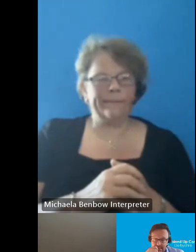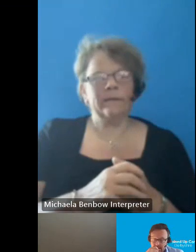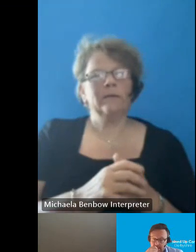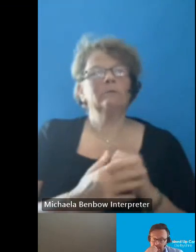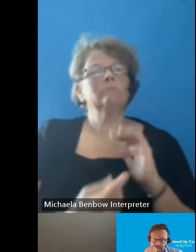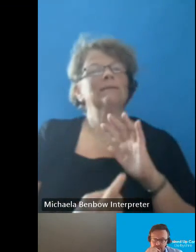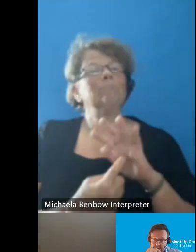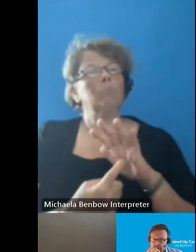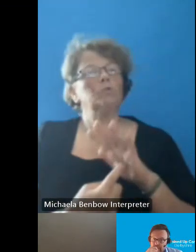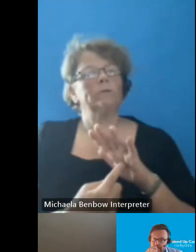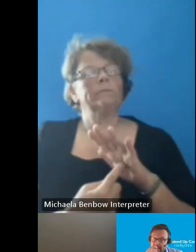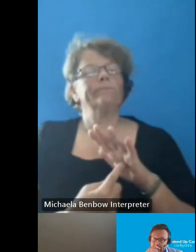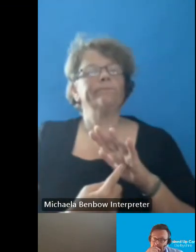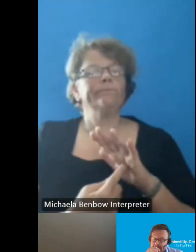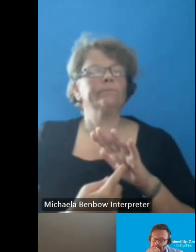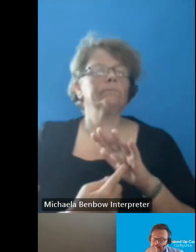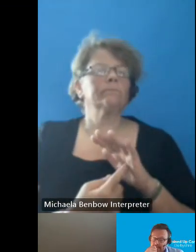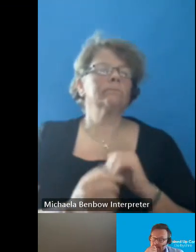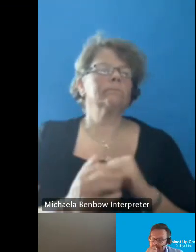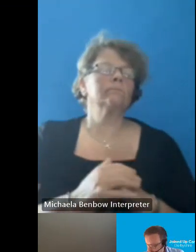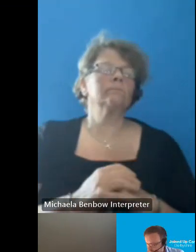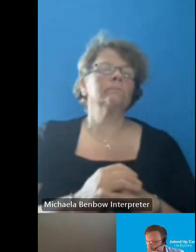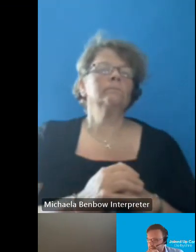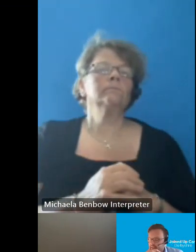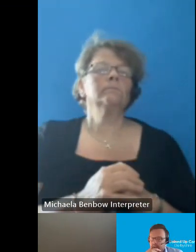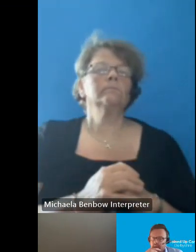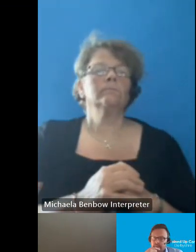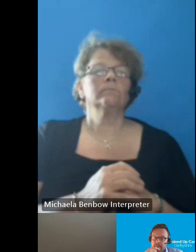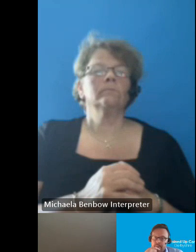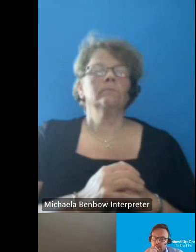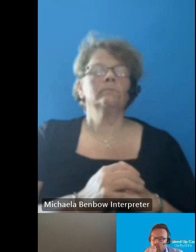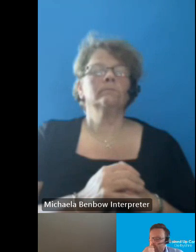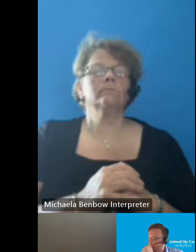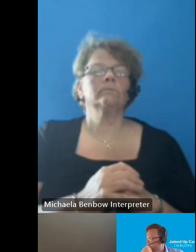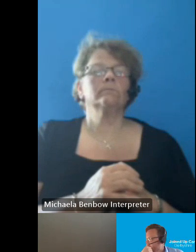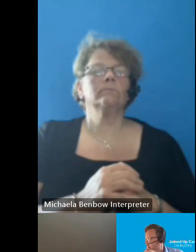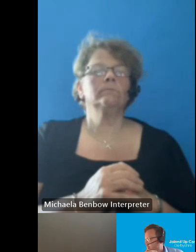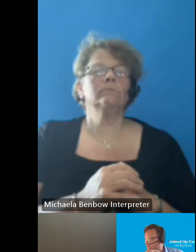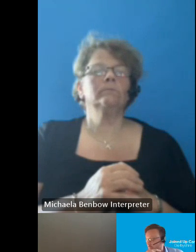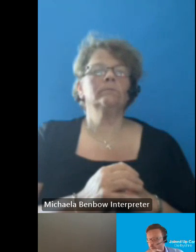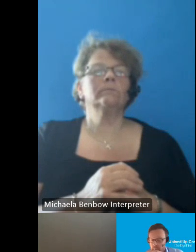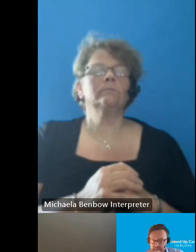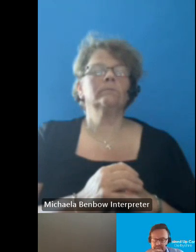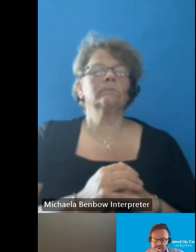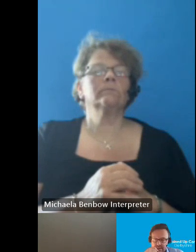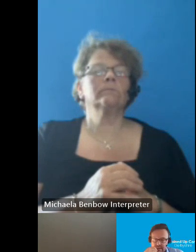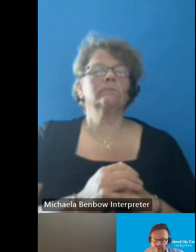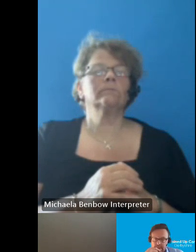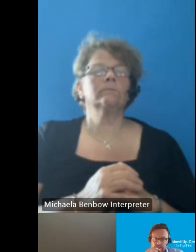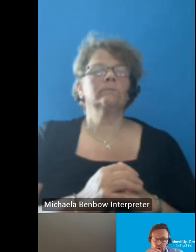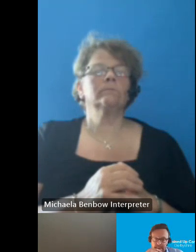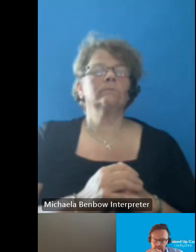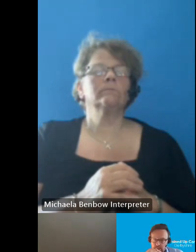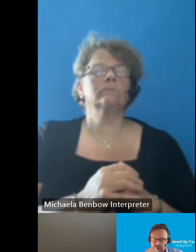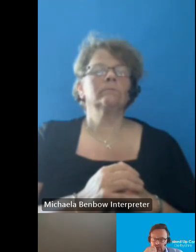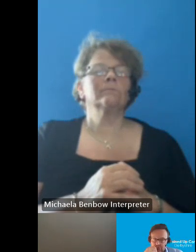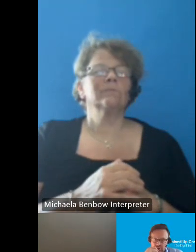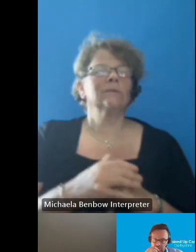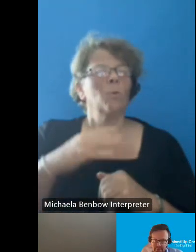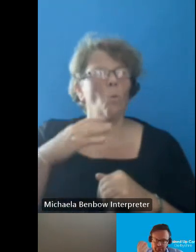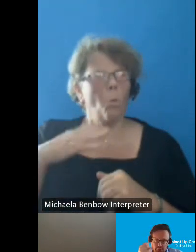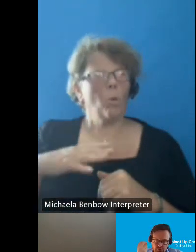that straight off the bat. Secondly, we want to be giving more